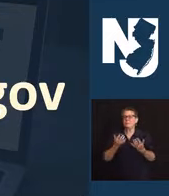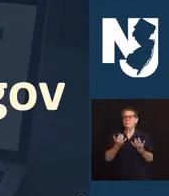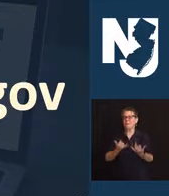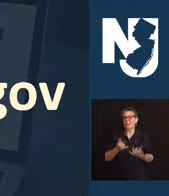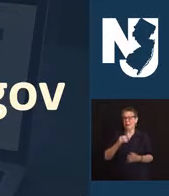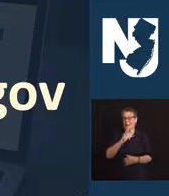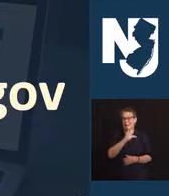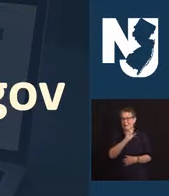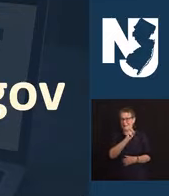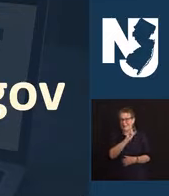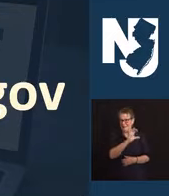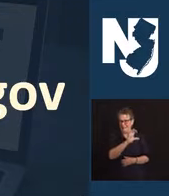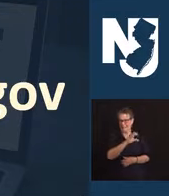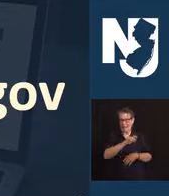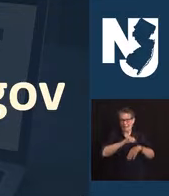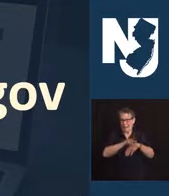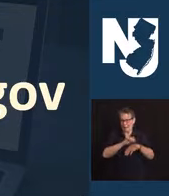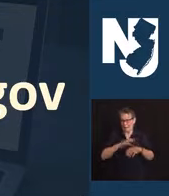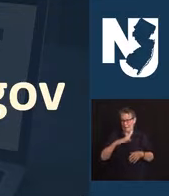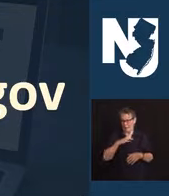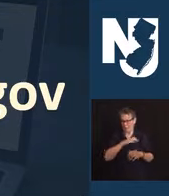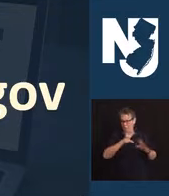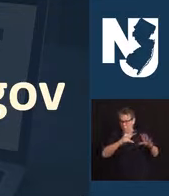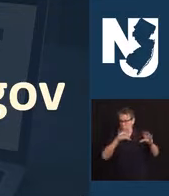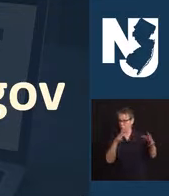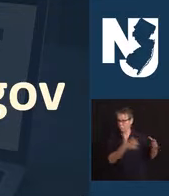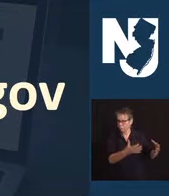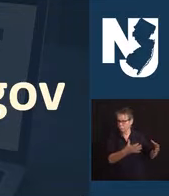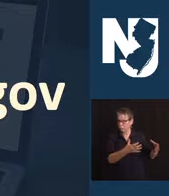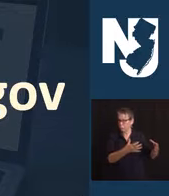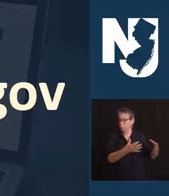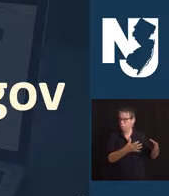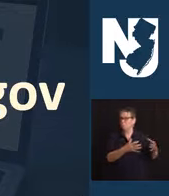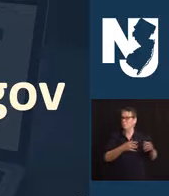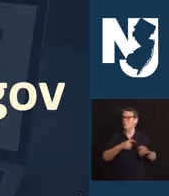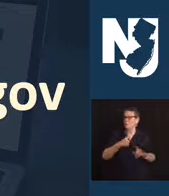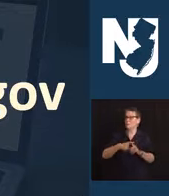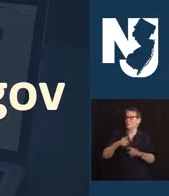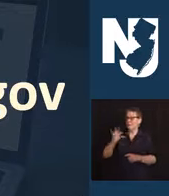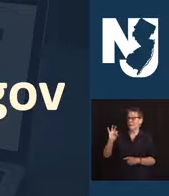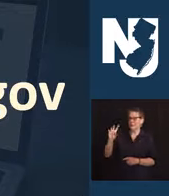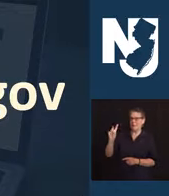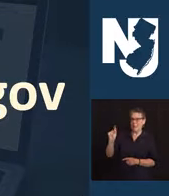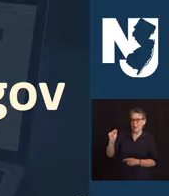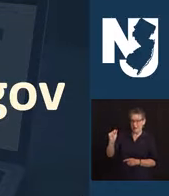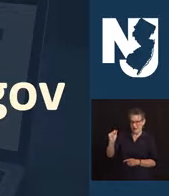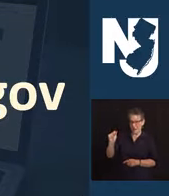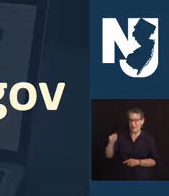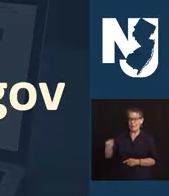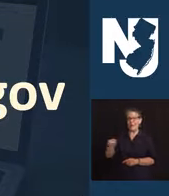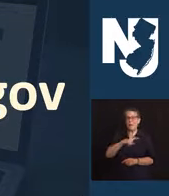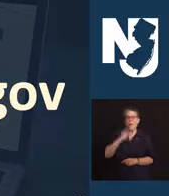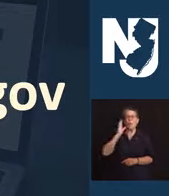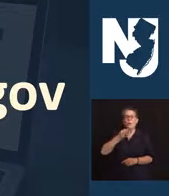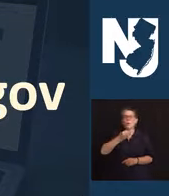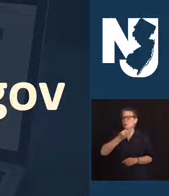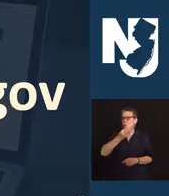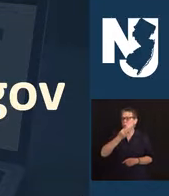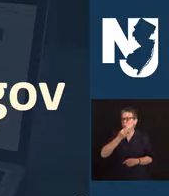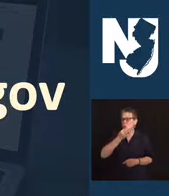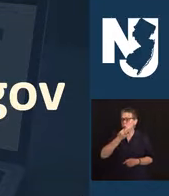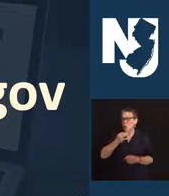Committee on Immunization Practices, as well as the FDA, we'll be giving the green light to Pfizer's emergency